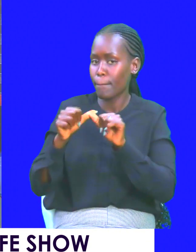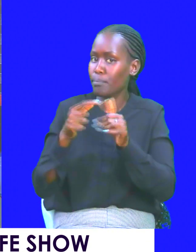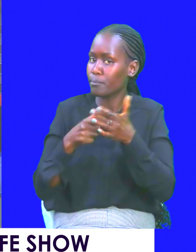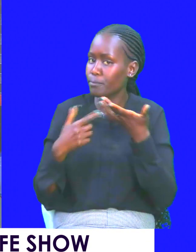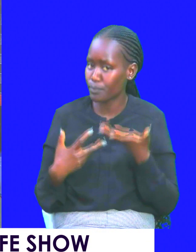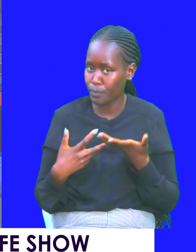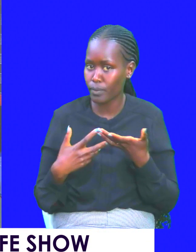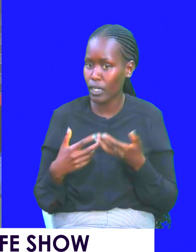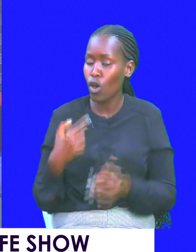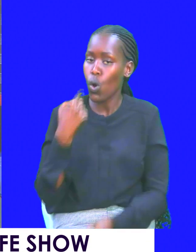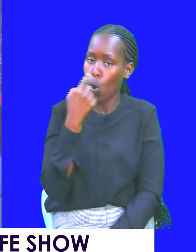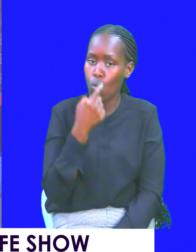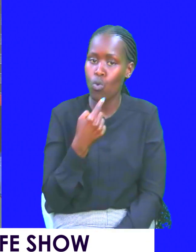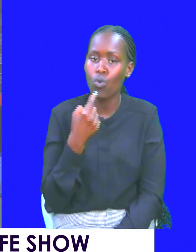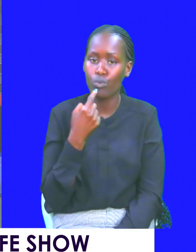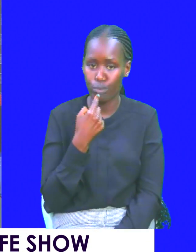who